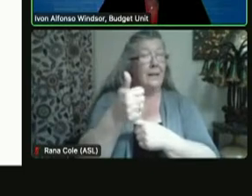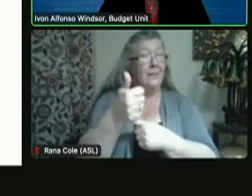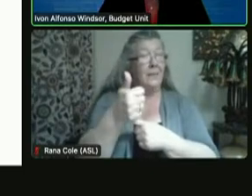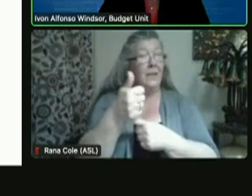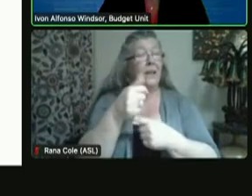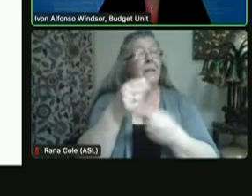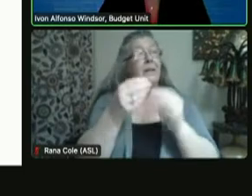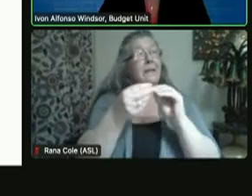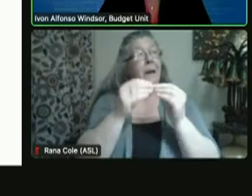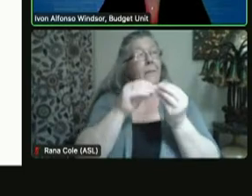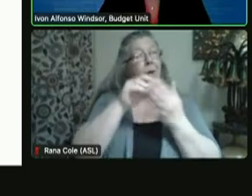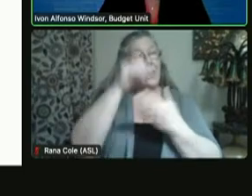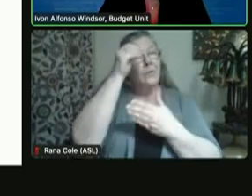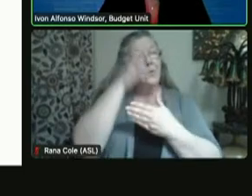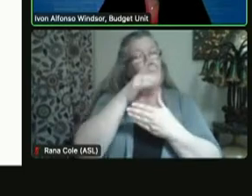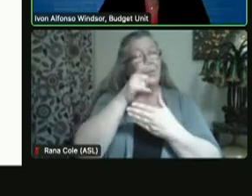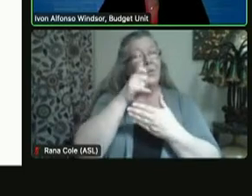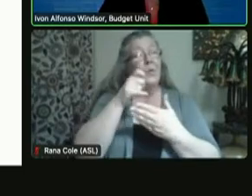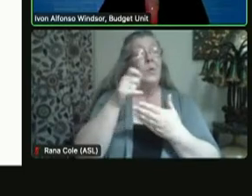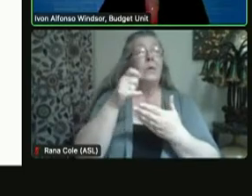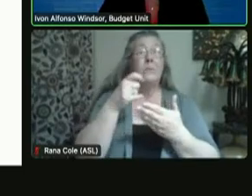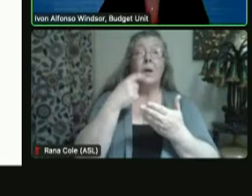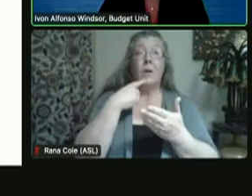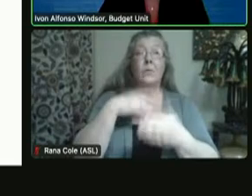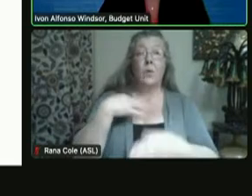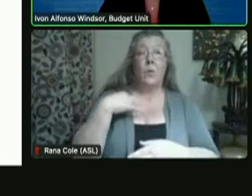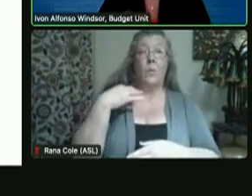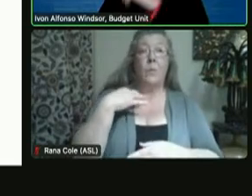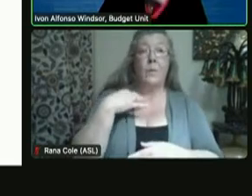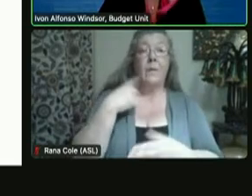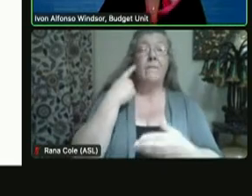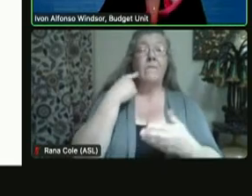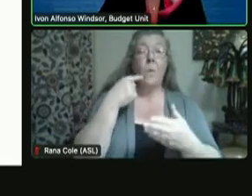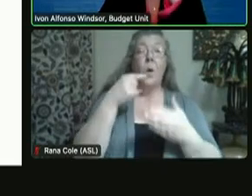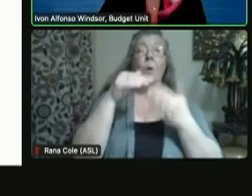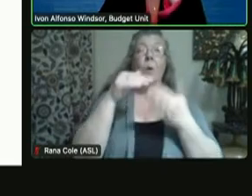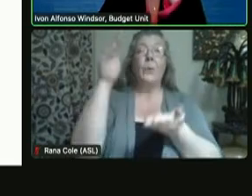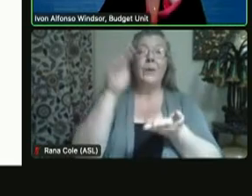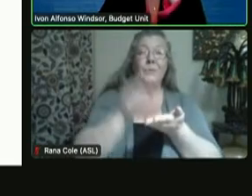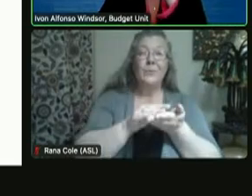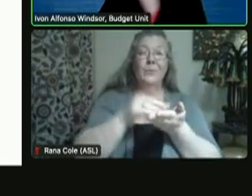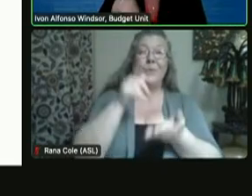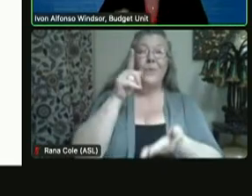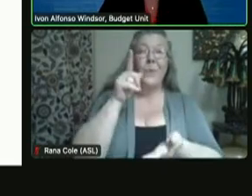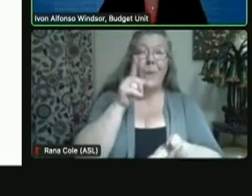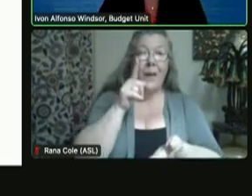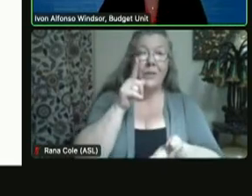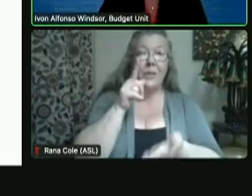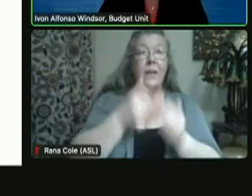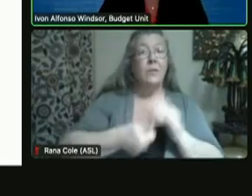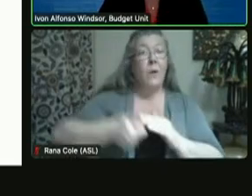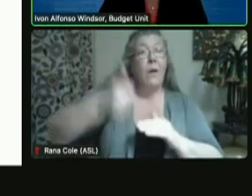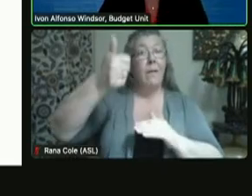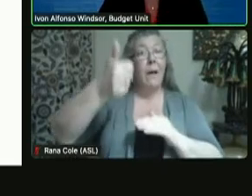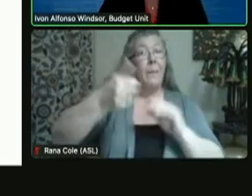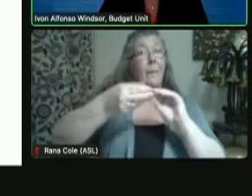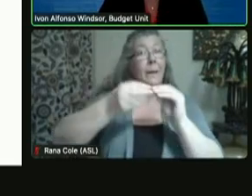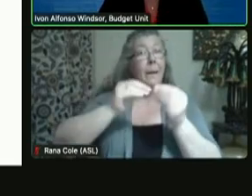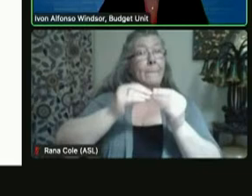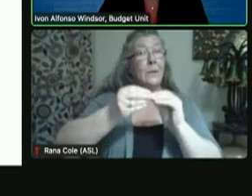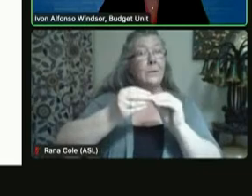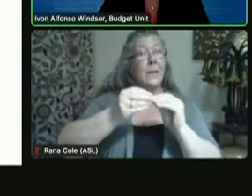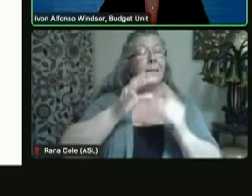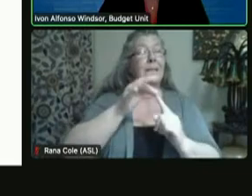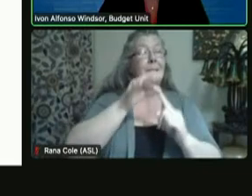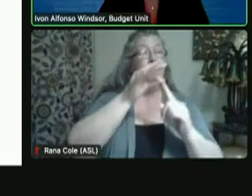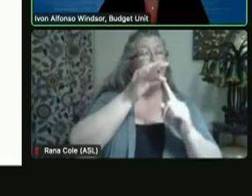by 12.8%. During that same time period, the number of students receiving special education services and the number of